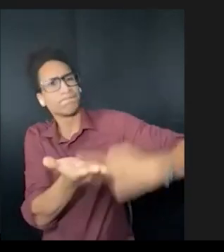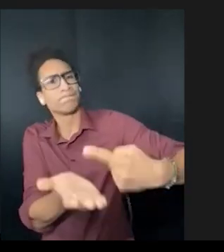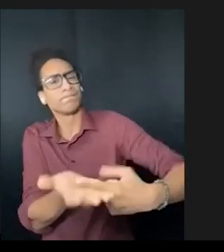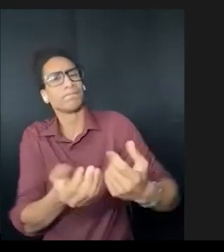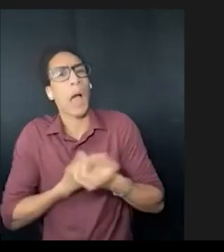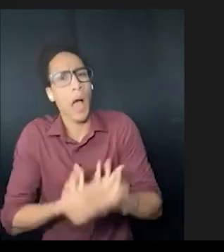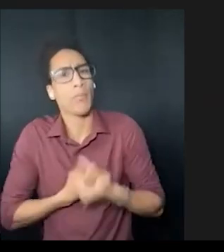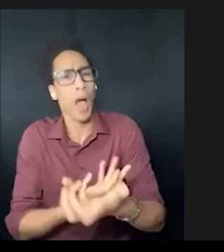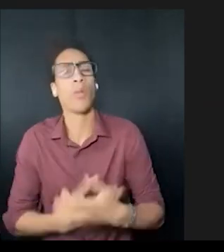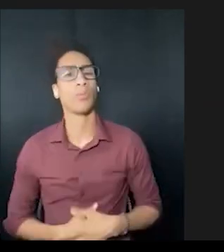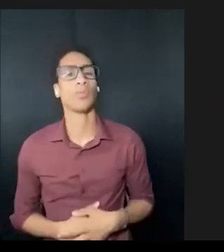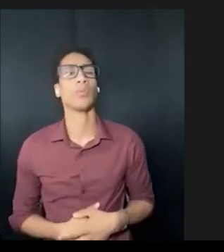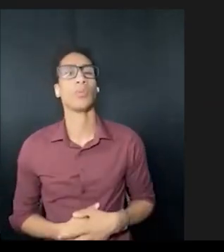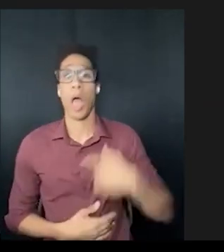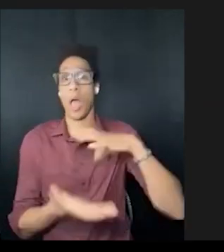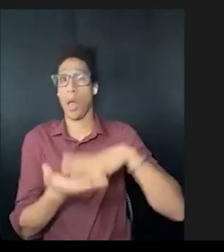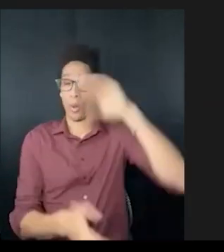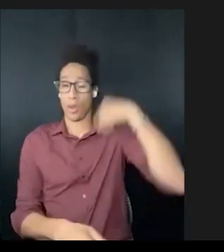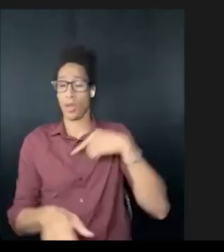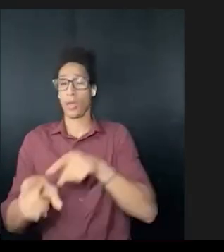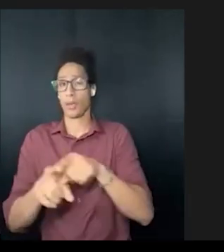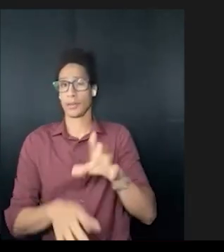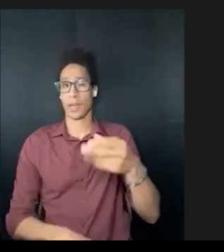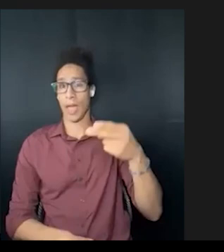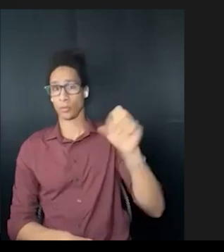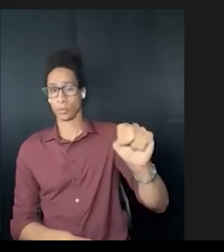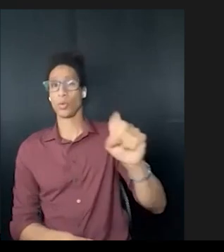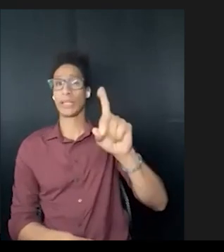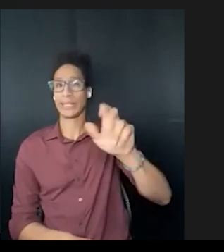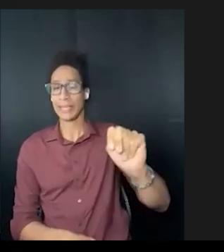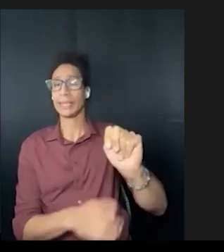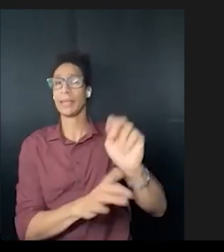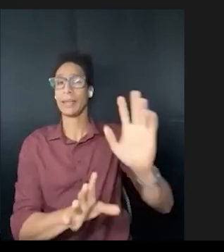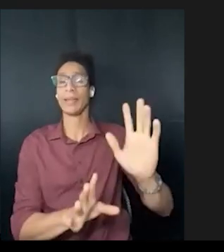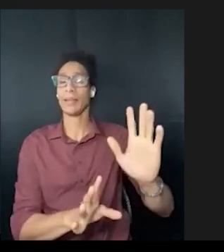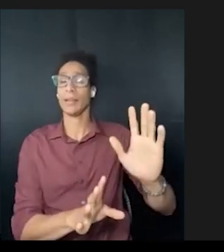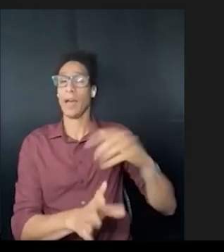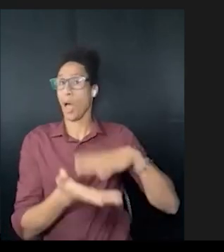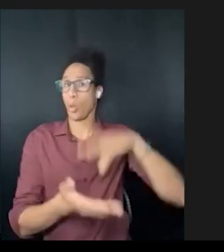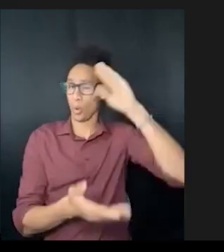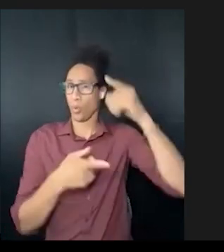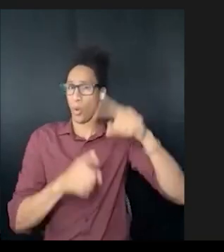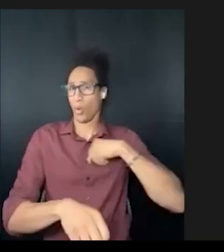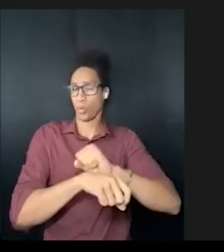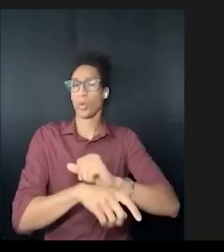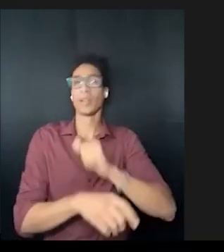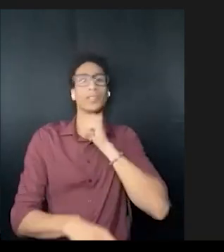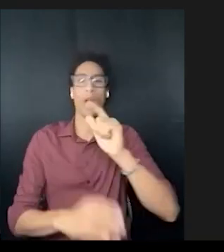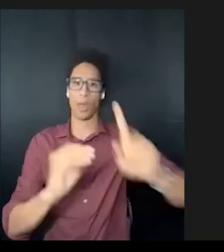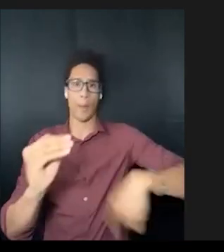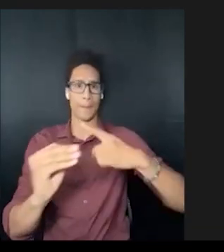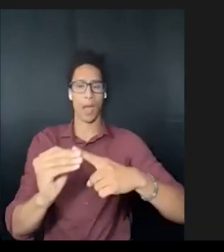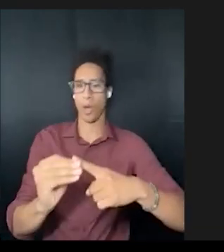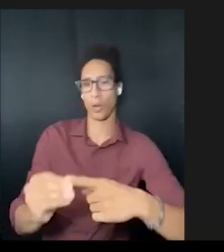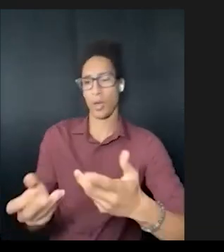it's not about how many people it's not about how many kids you interact with. It's about the kids that you reach on